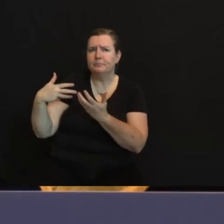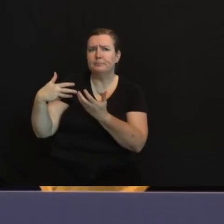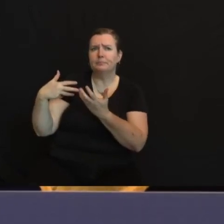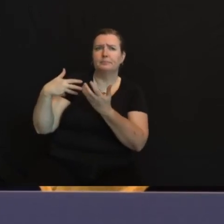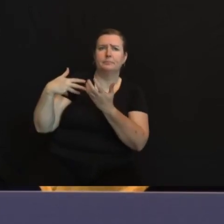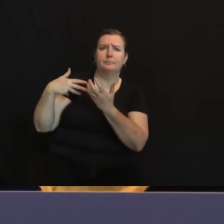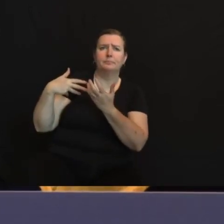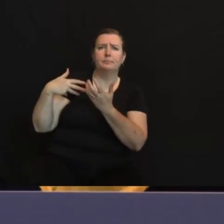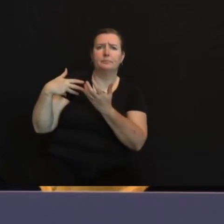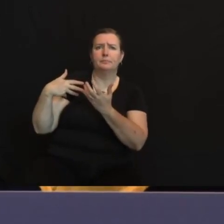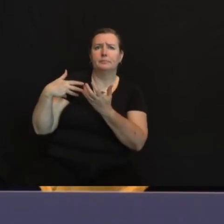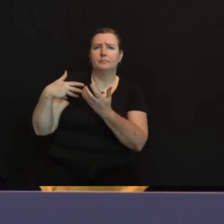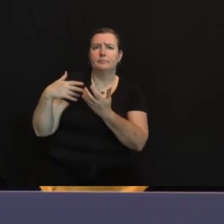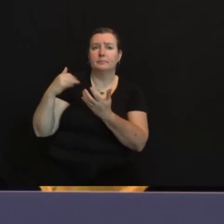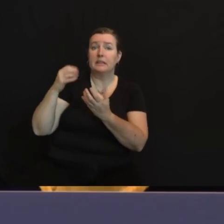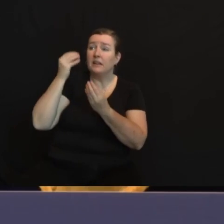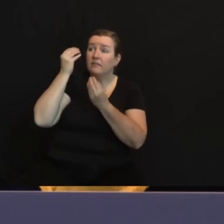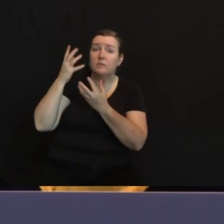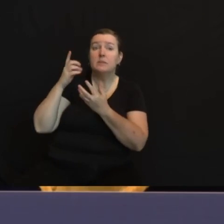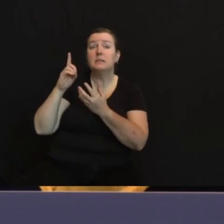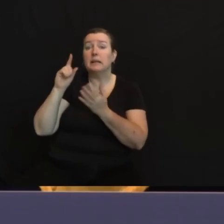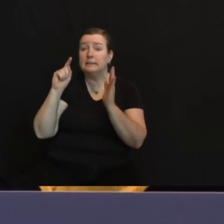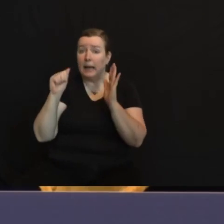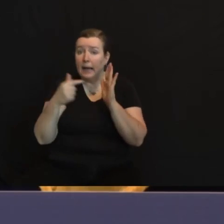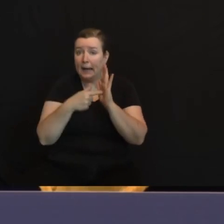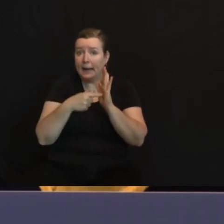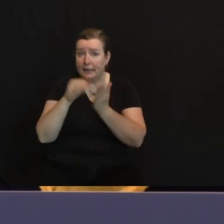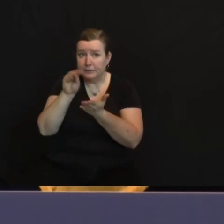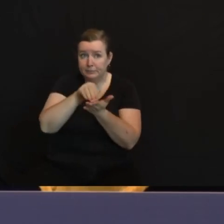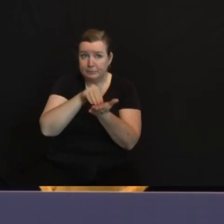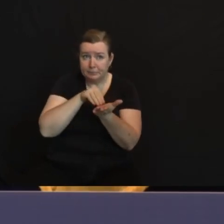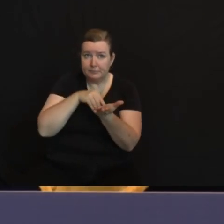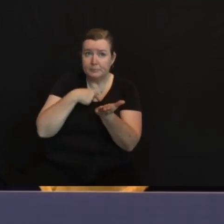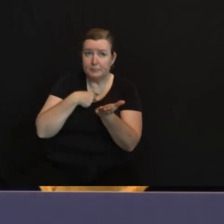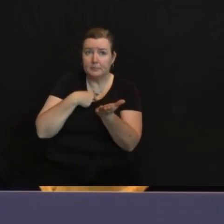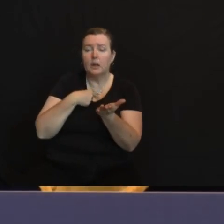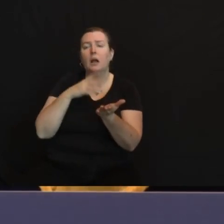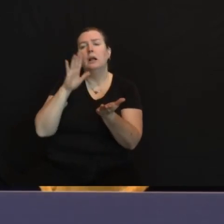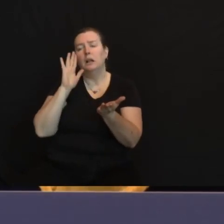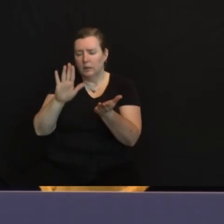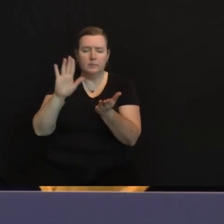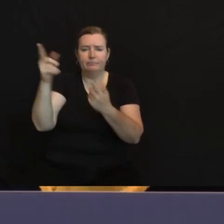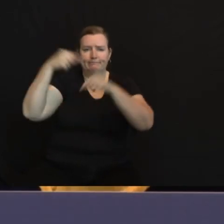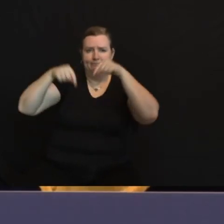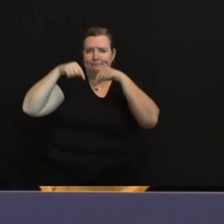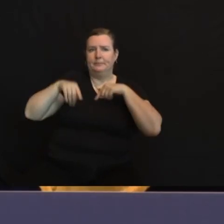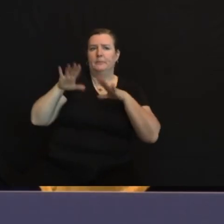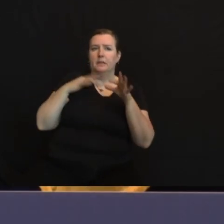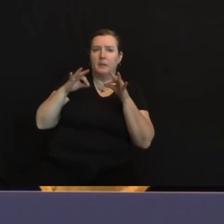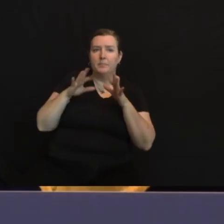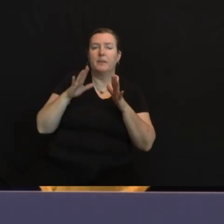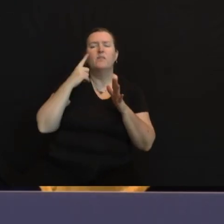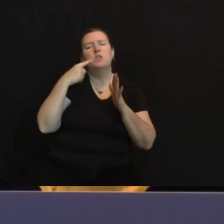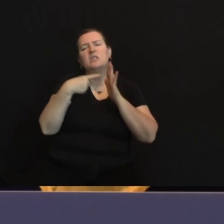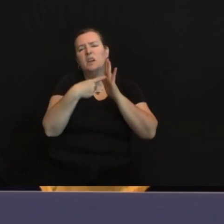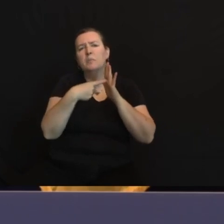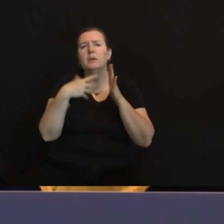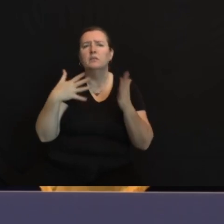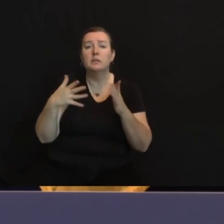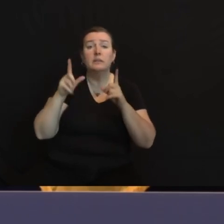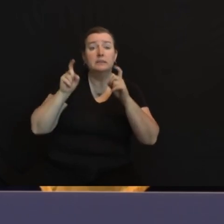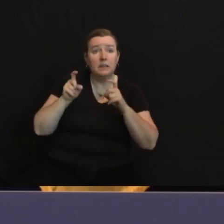this is broadly distributed. Judy's mentioned before, for instance, the notion of school nurses being able to administer this